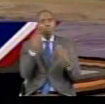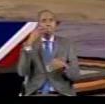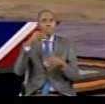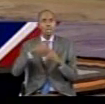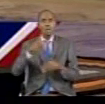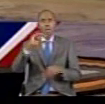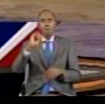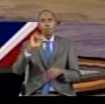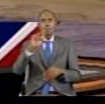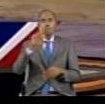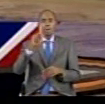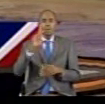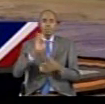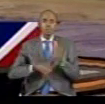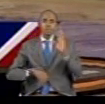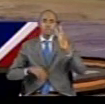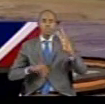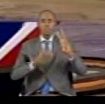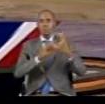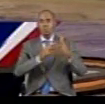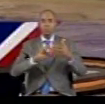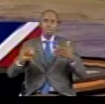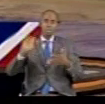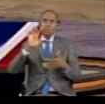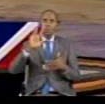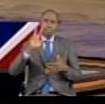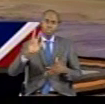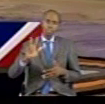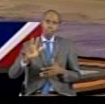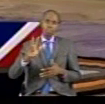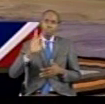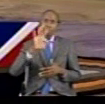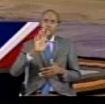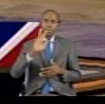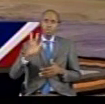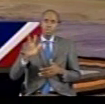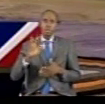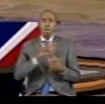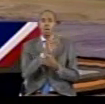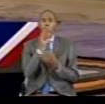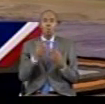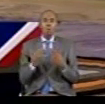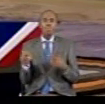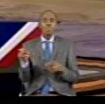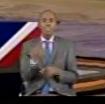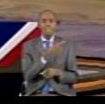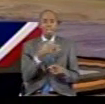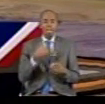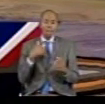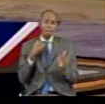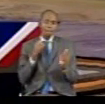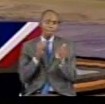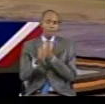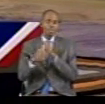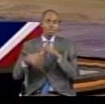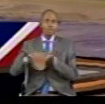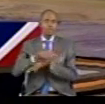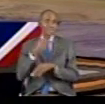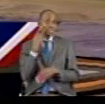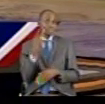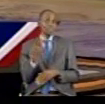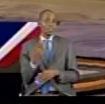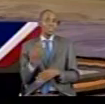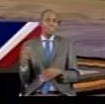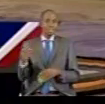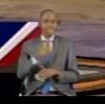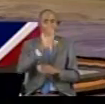verse 53. And when they had passed over, you see that? They got to the other side eventually. It